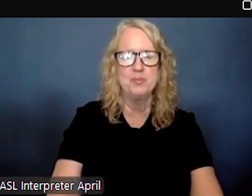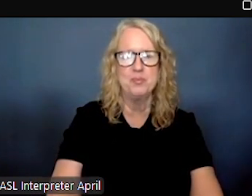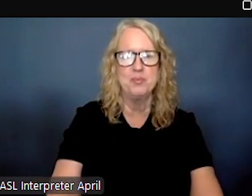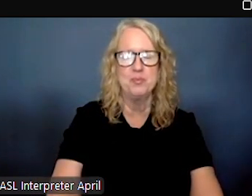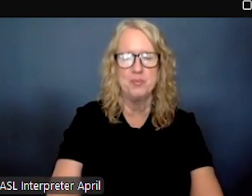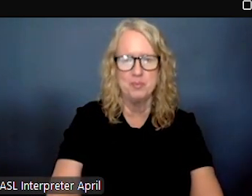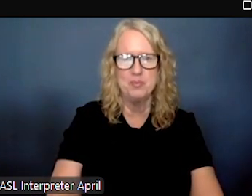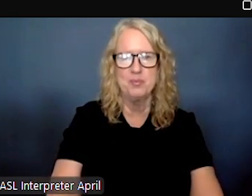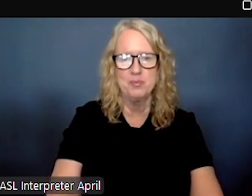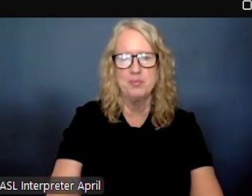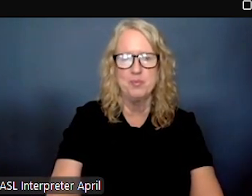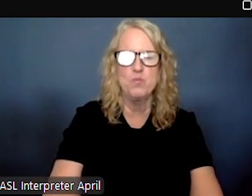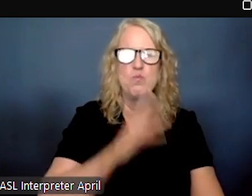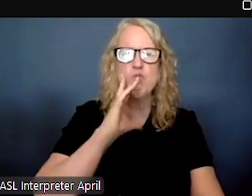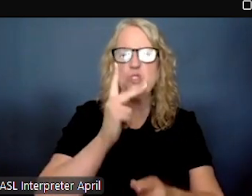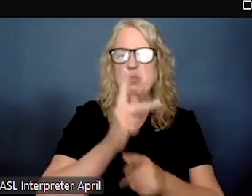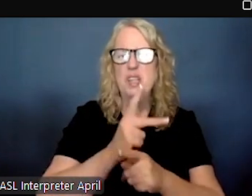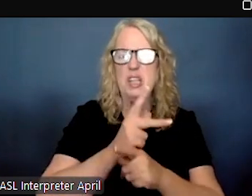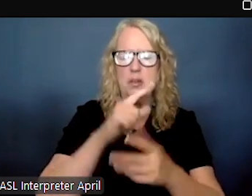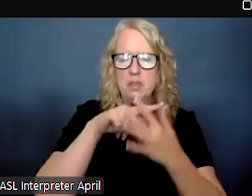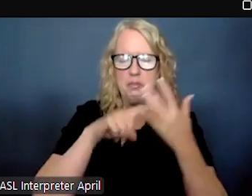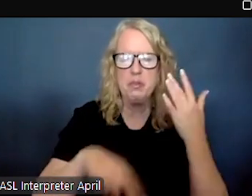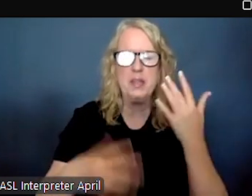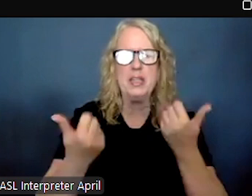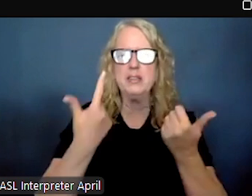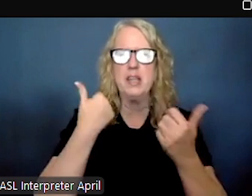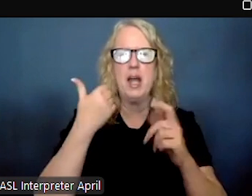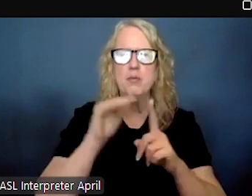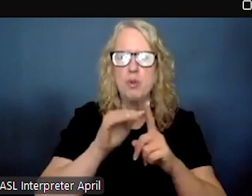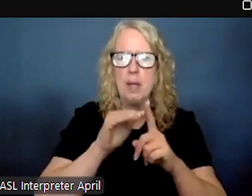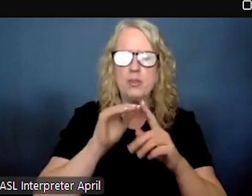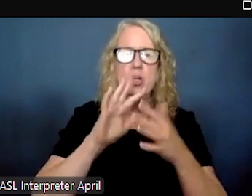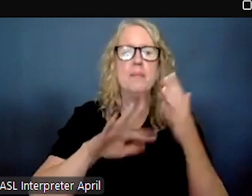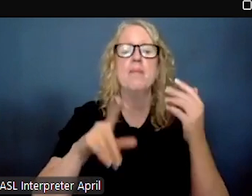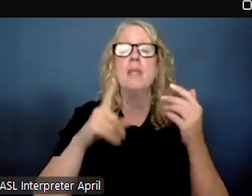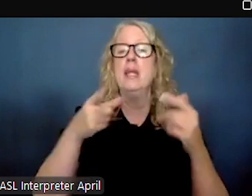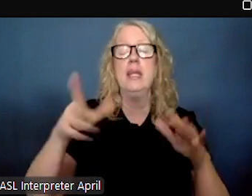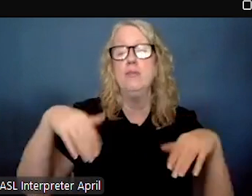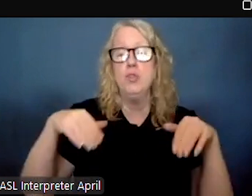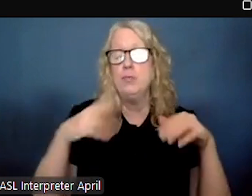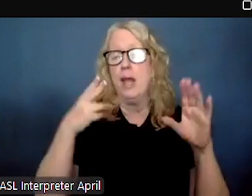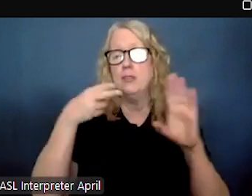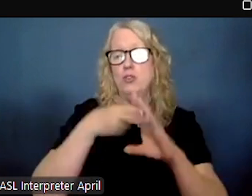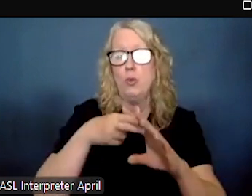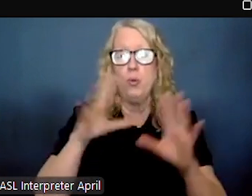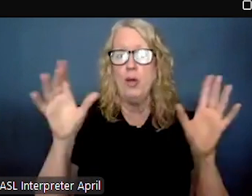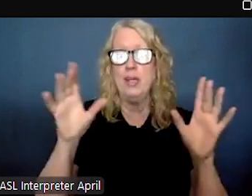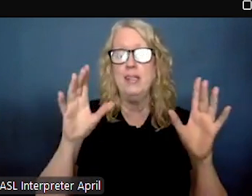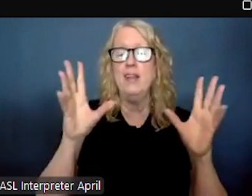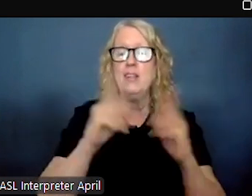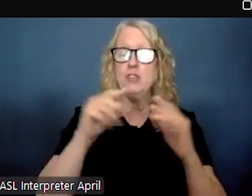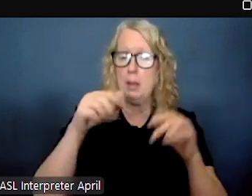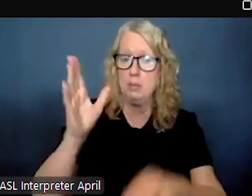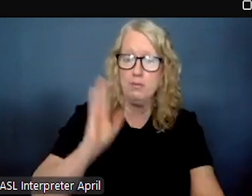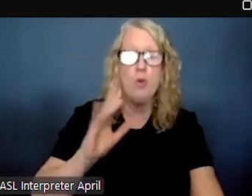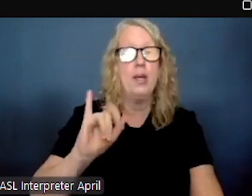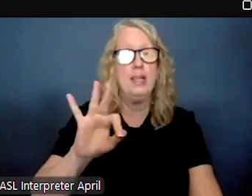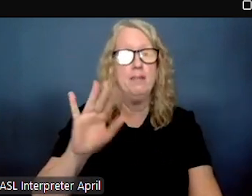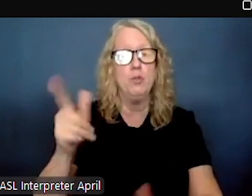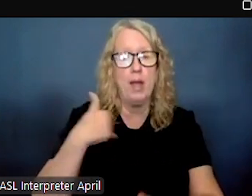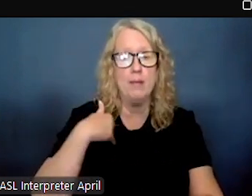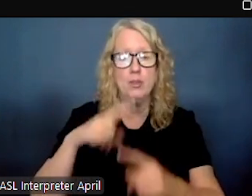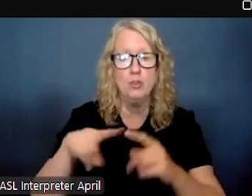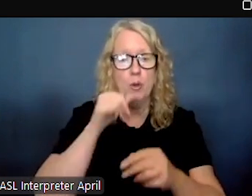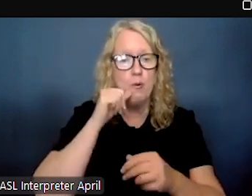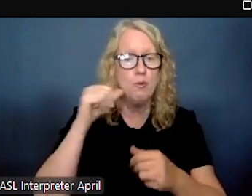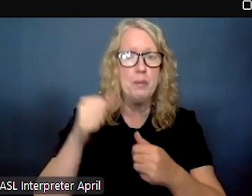Okay, so just some housekeeping pieces, some reminders. If you haven't joined the jam before, and even if you have, just a reminder